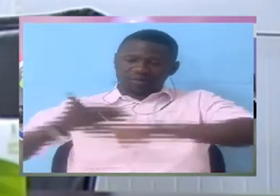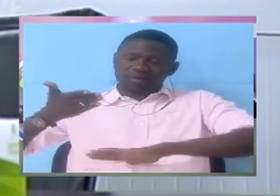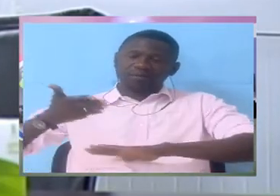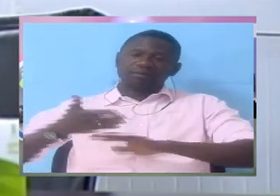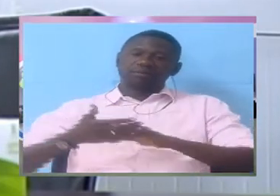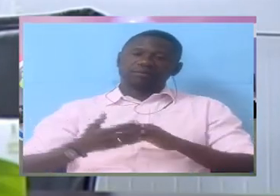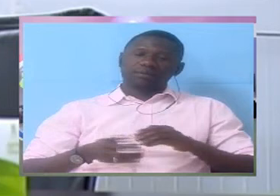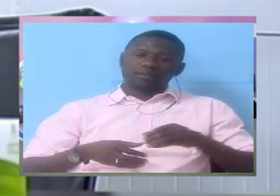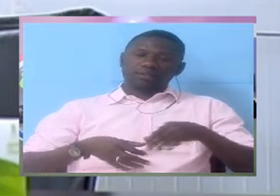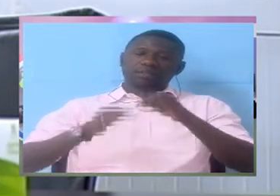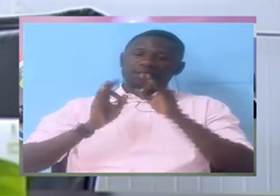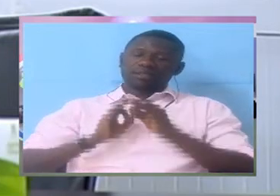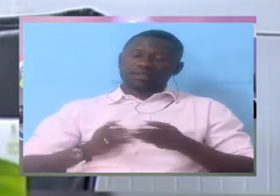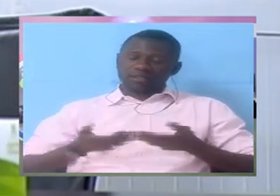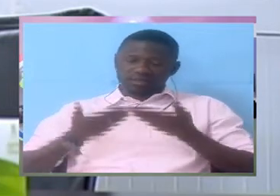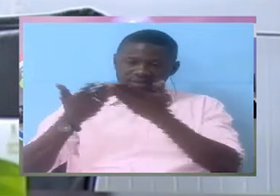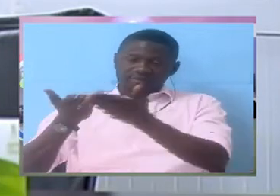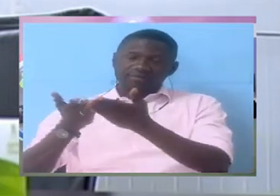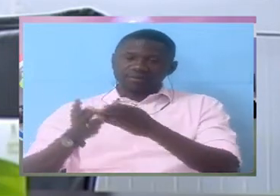Take to the IGP